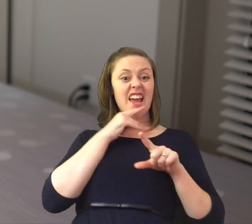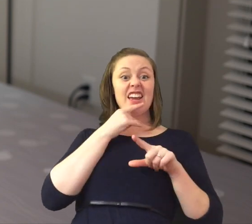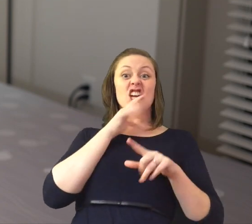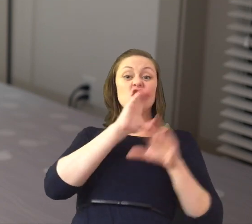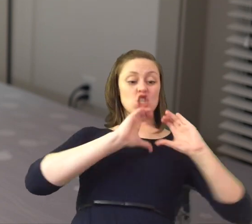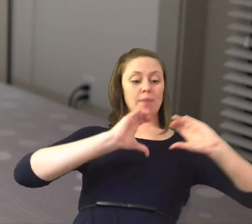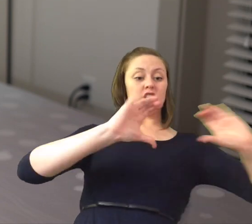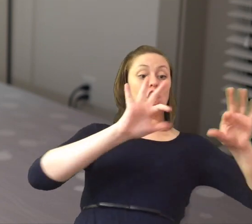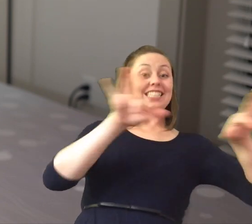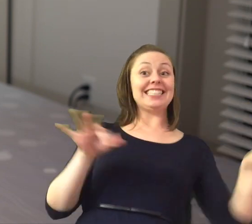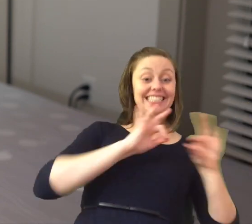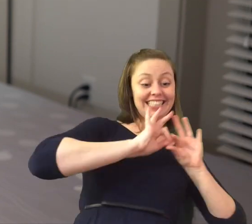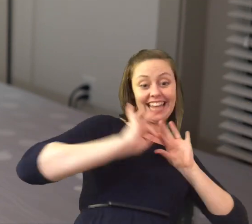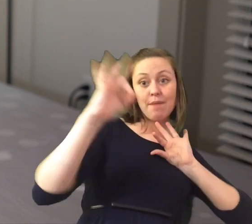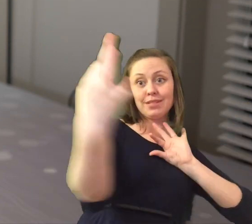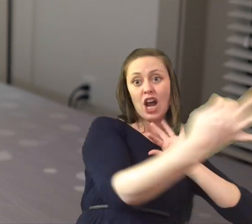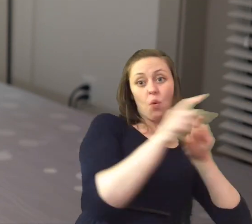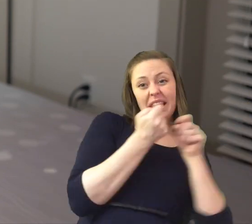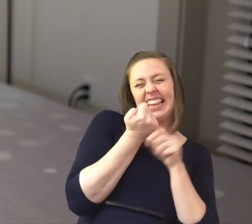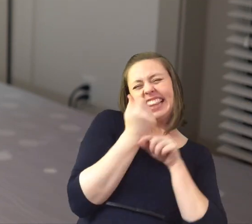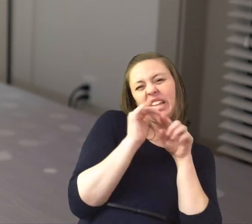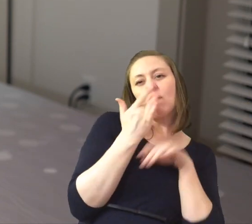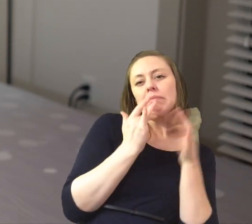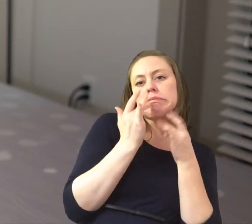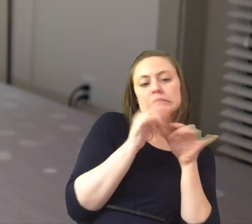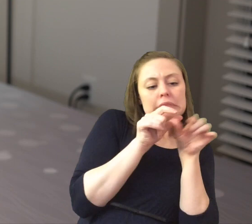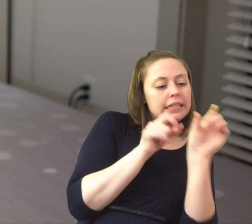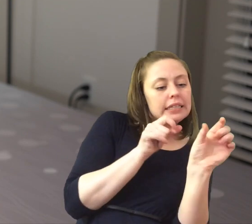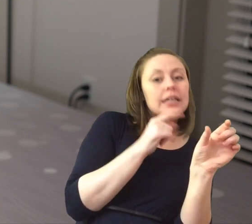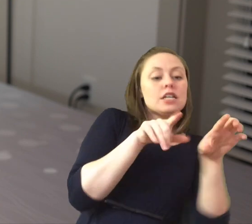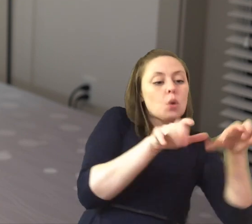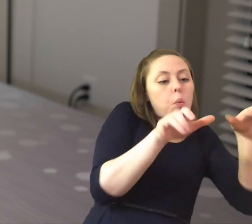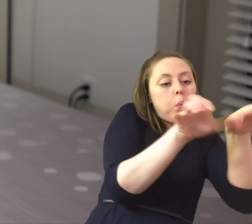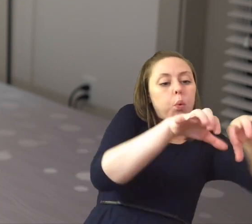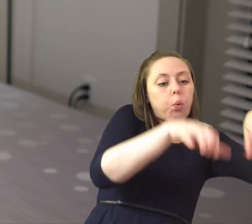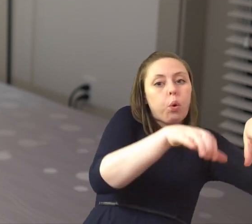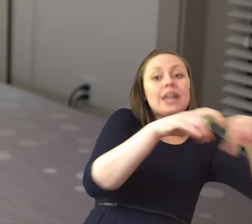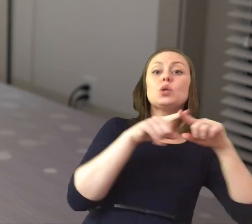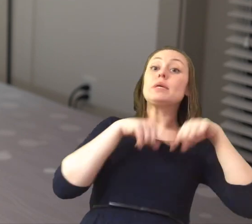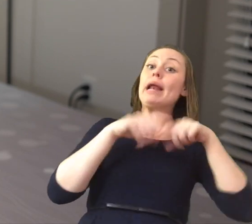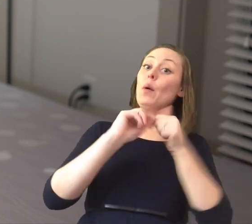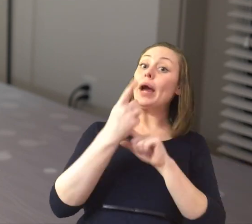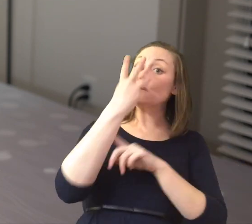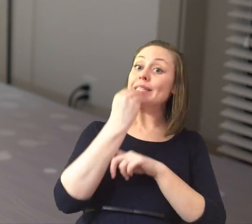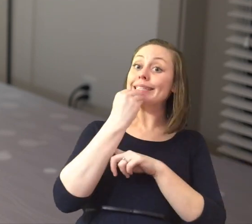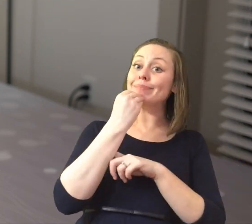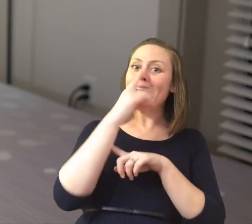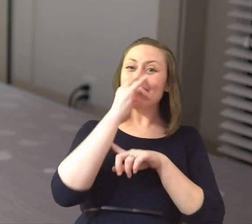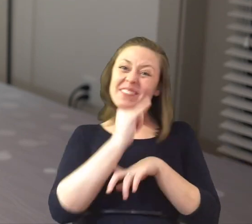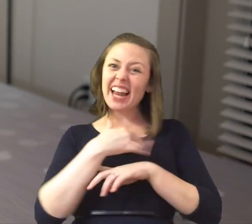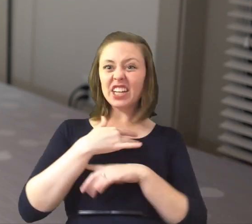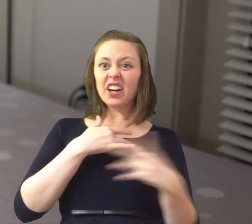in fact zipped together with a little space in between. The result of this, depending on where you lay, you might feel like you